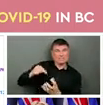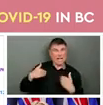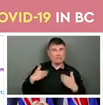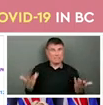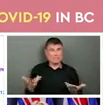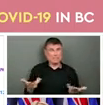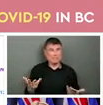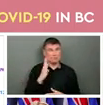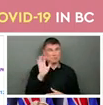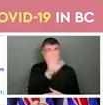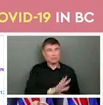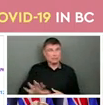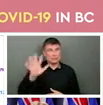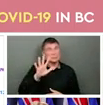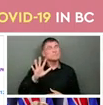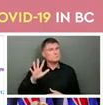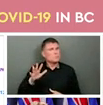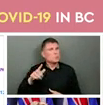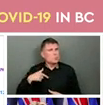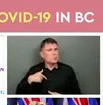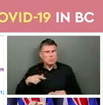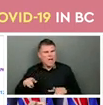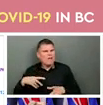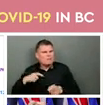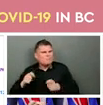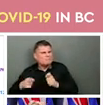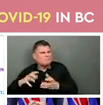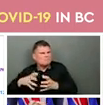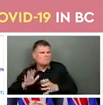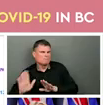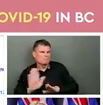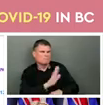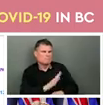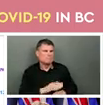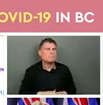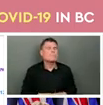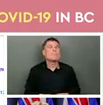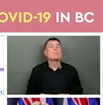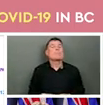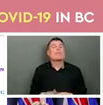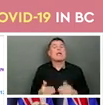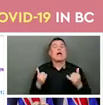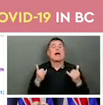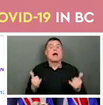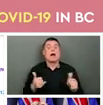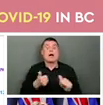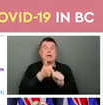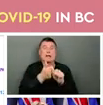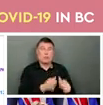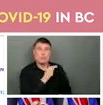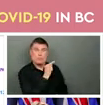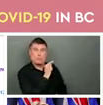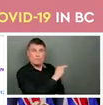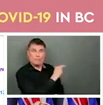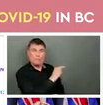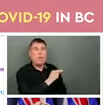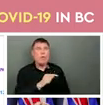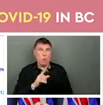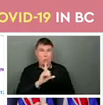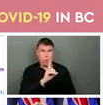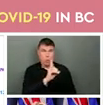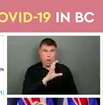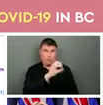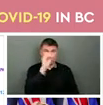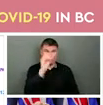that are causing illness here in BC. And this is, they all add up to 100%, but we can see for the last week,